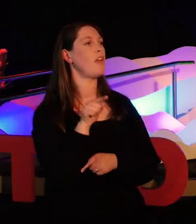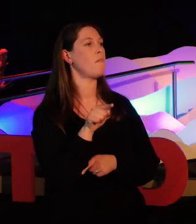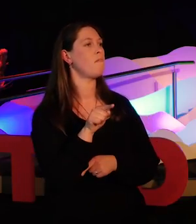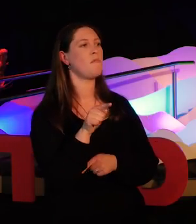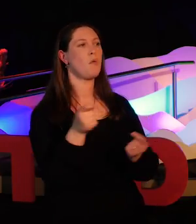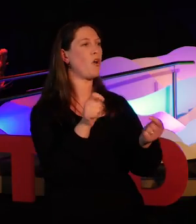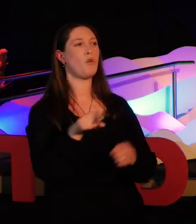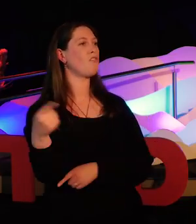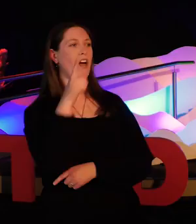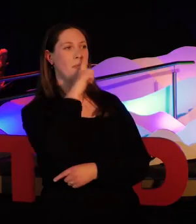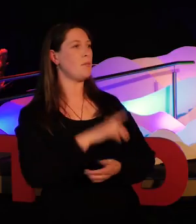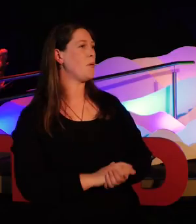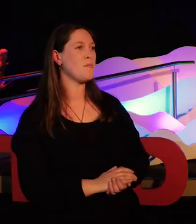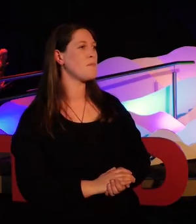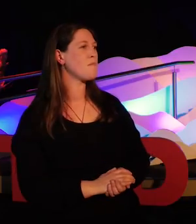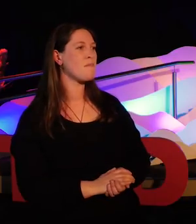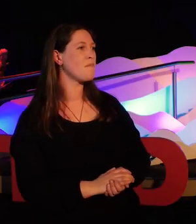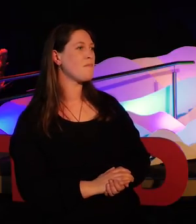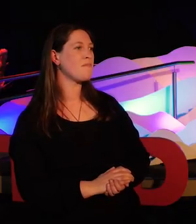nobody else.